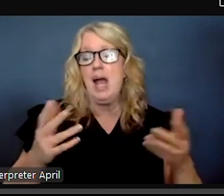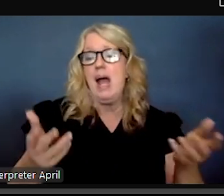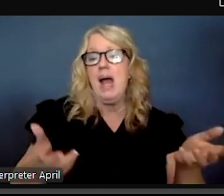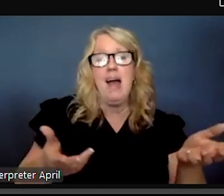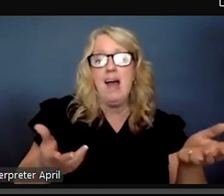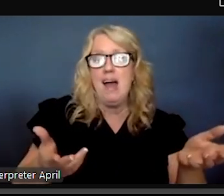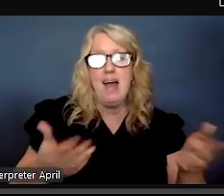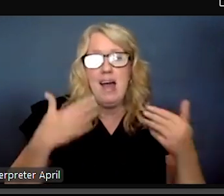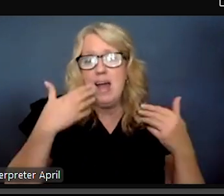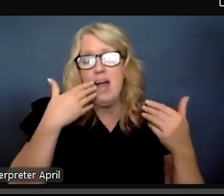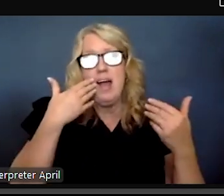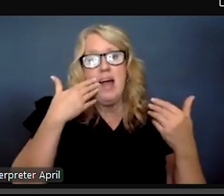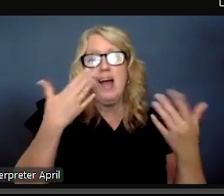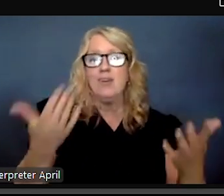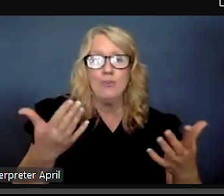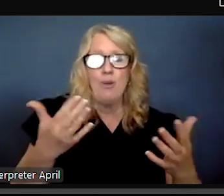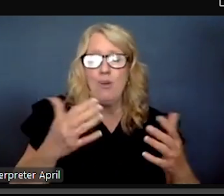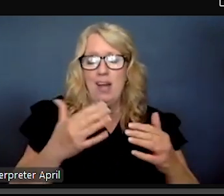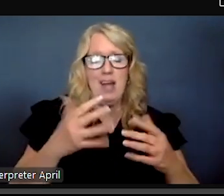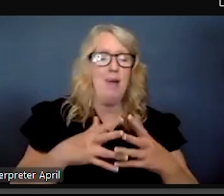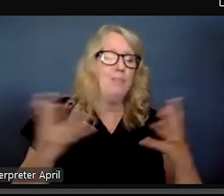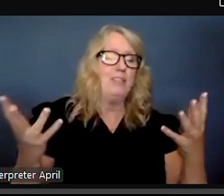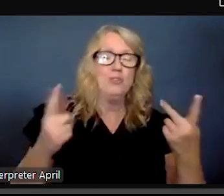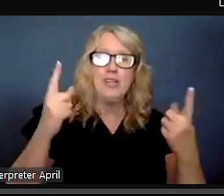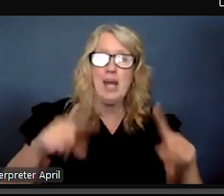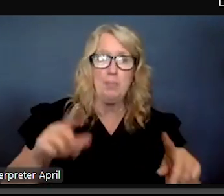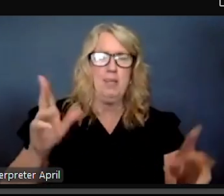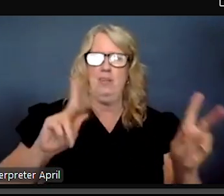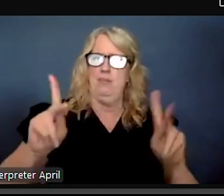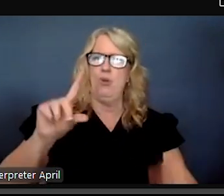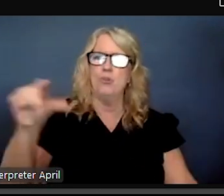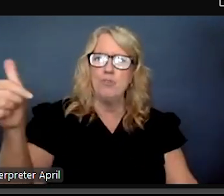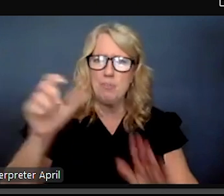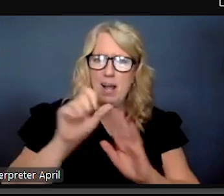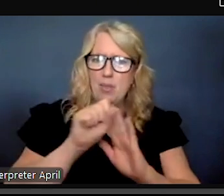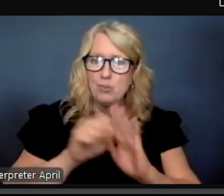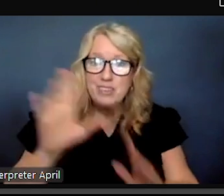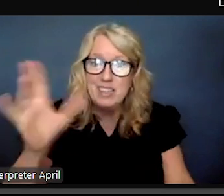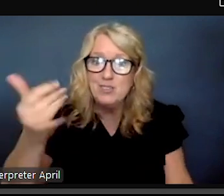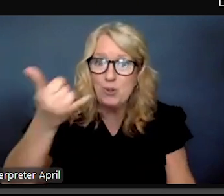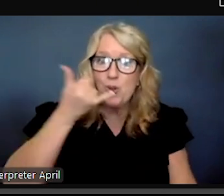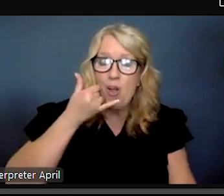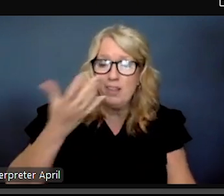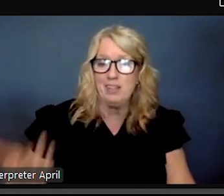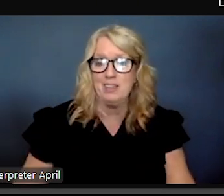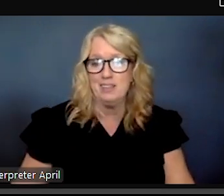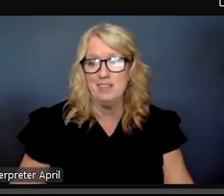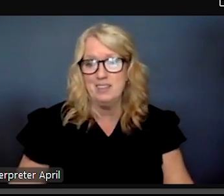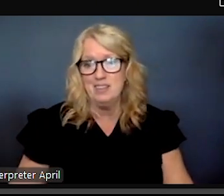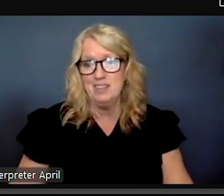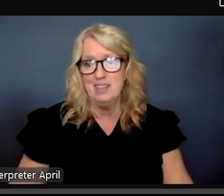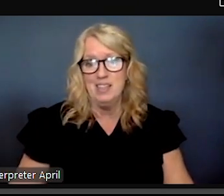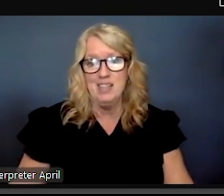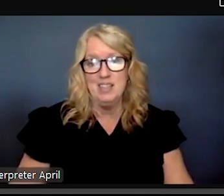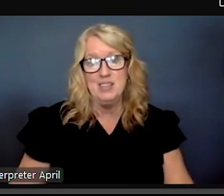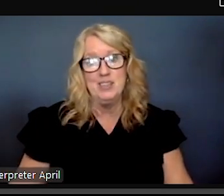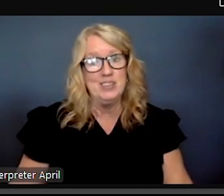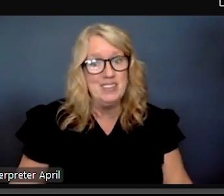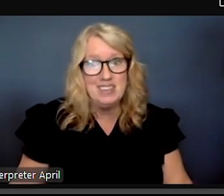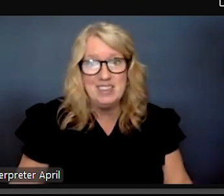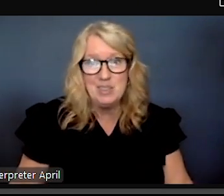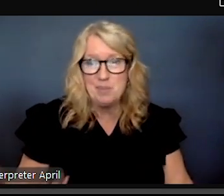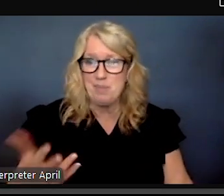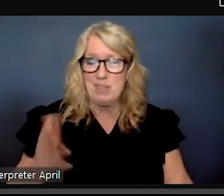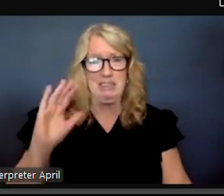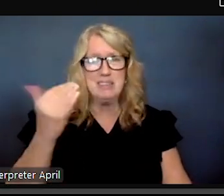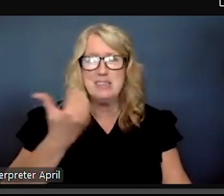I don't know how much it happens, but no, I've heard that folks from other states are calling the Peer Warmline. So it feels like it's a